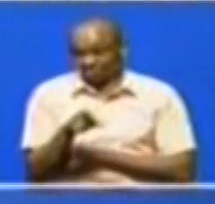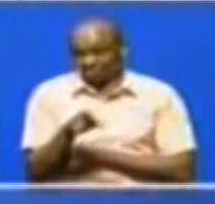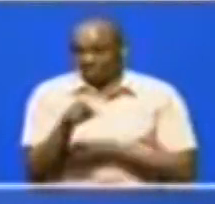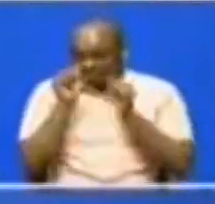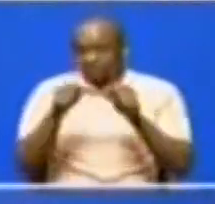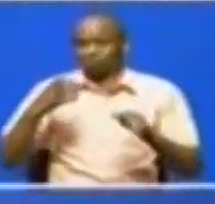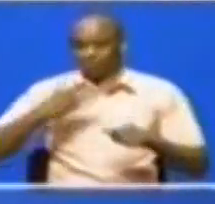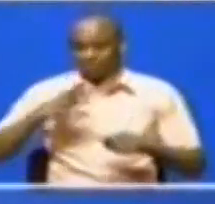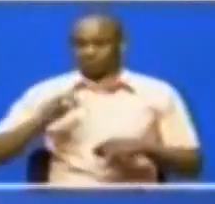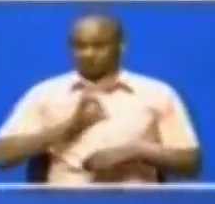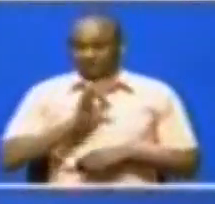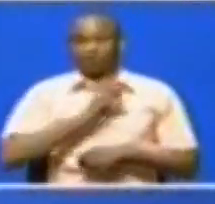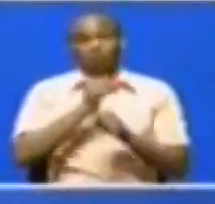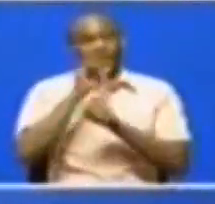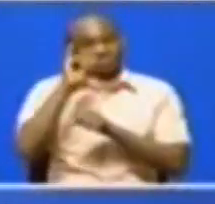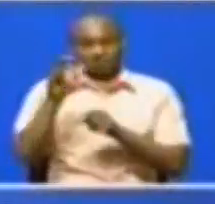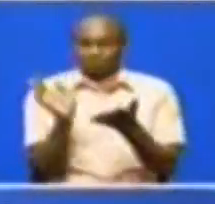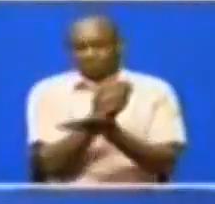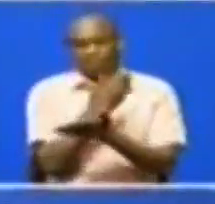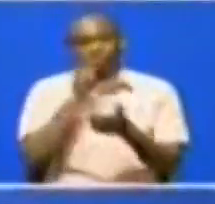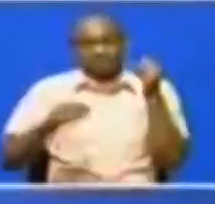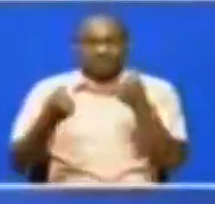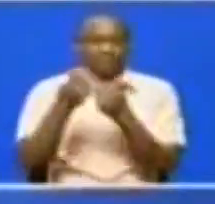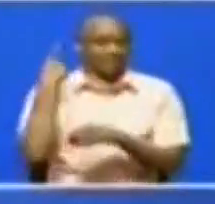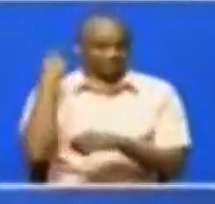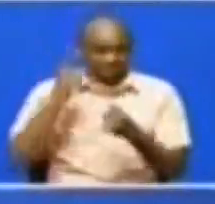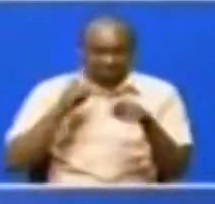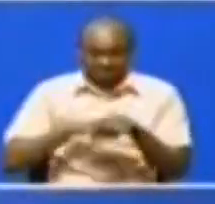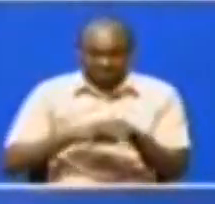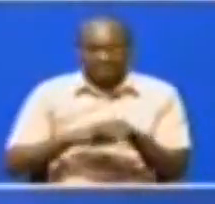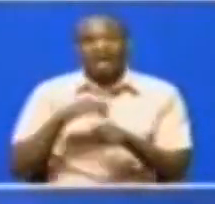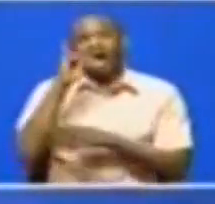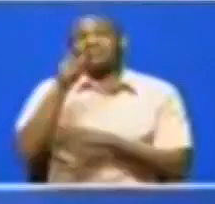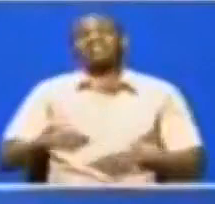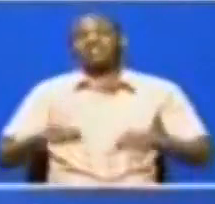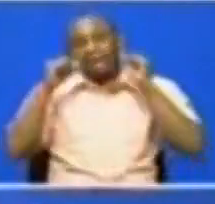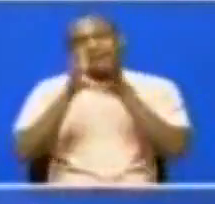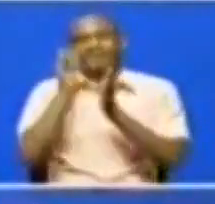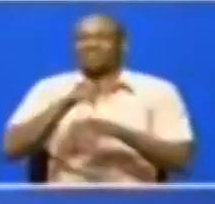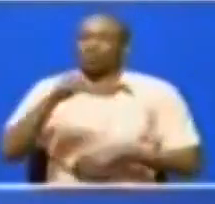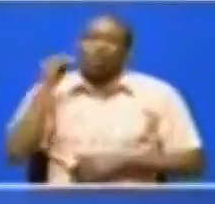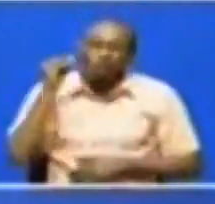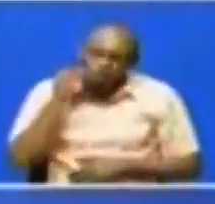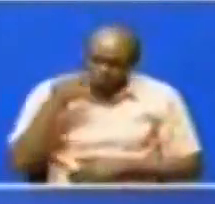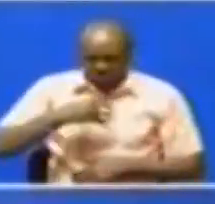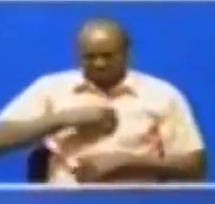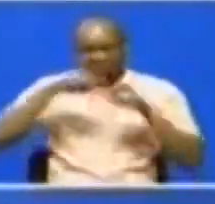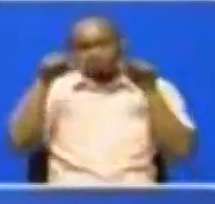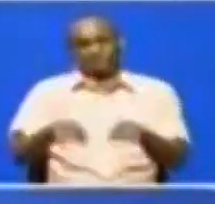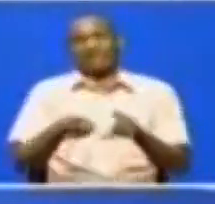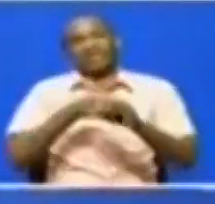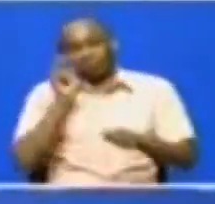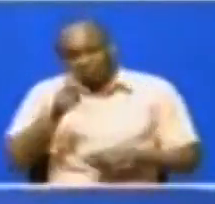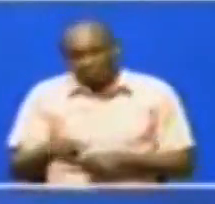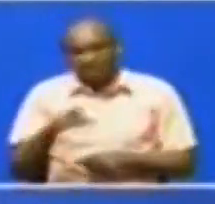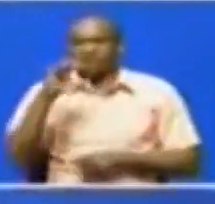to the personnel of IEBC to be removed, just like happened last time. IEBC chairman Chebukati aende nyumbani ajiuzulu leo.